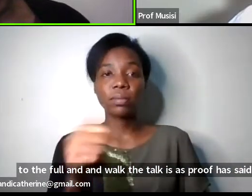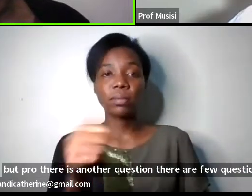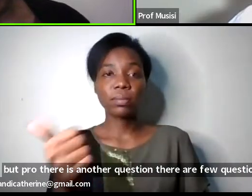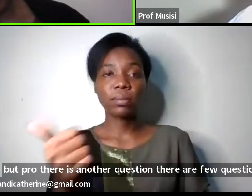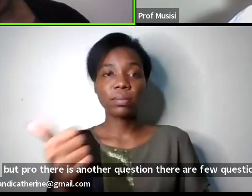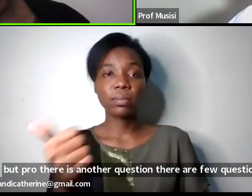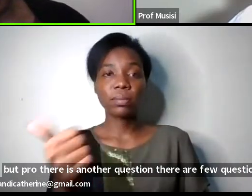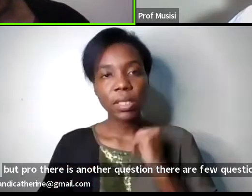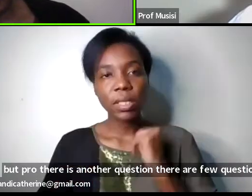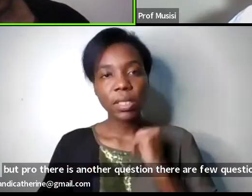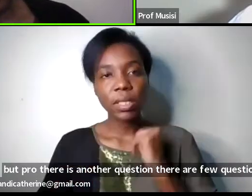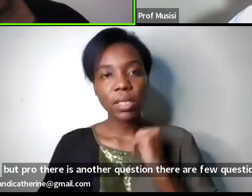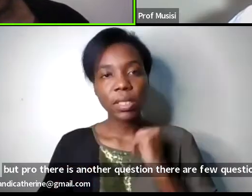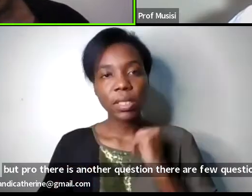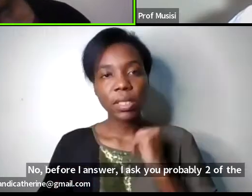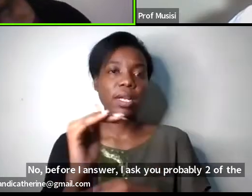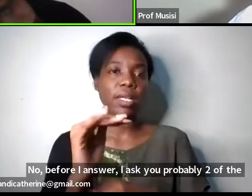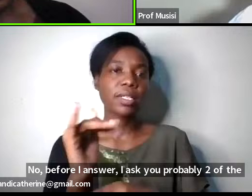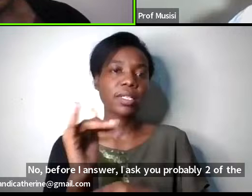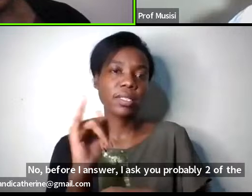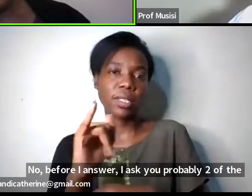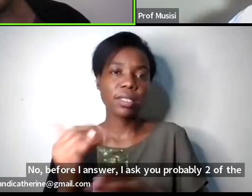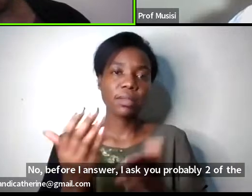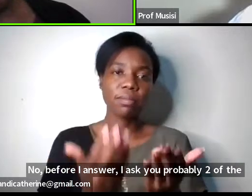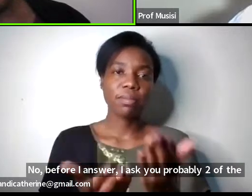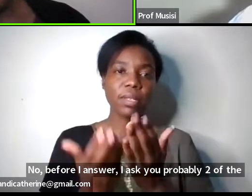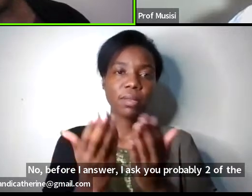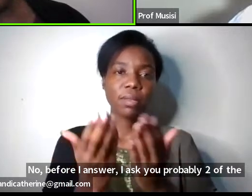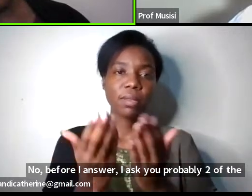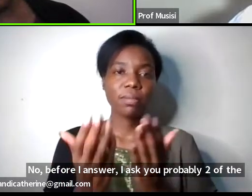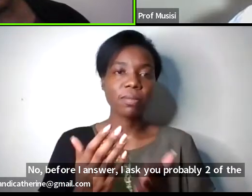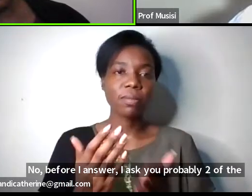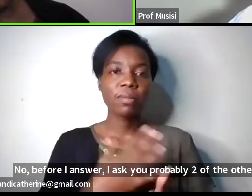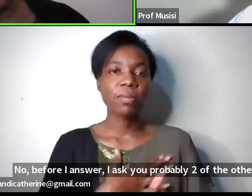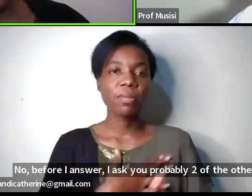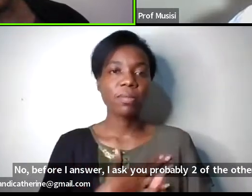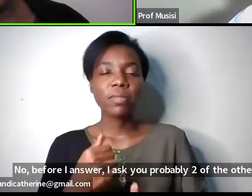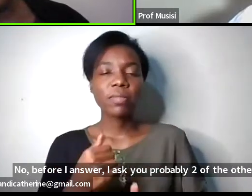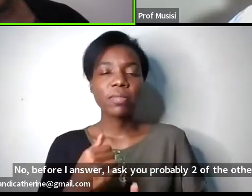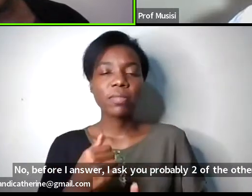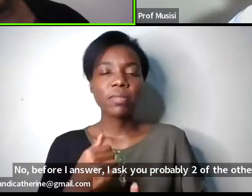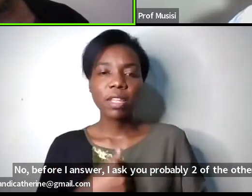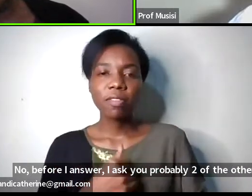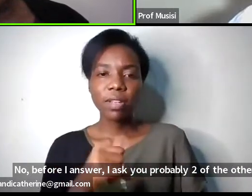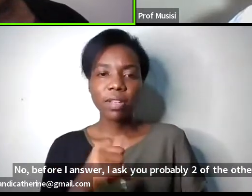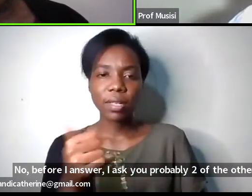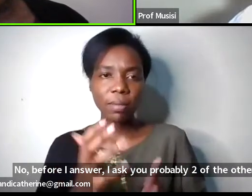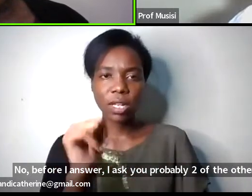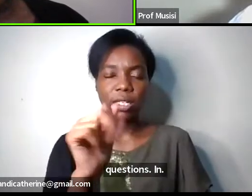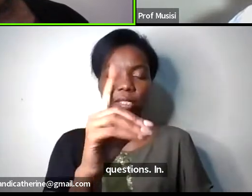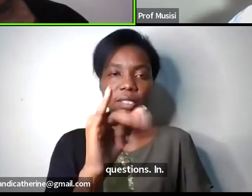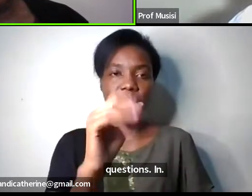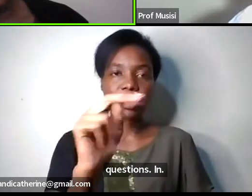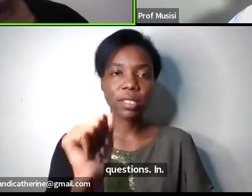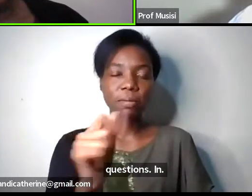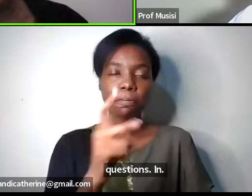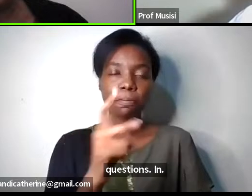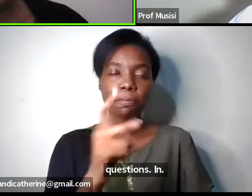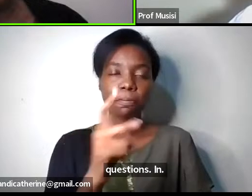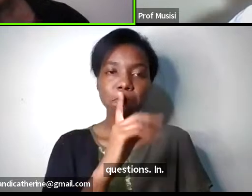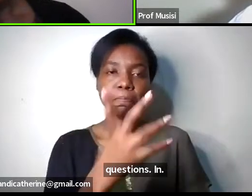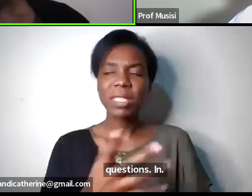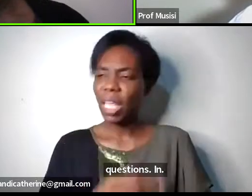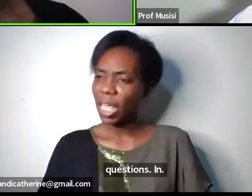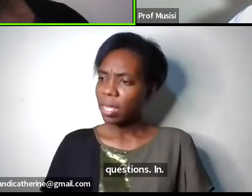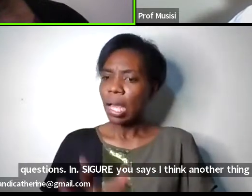I ask you probably two of the other questions. Ladina Msigwayu says, I think another thing that is not talked about in Africa is